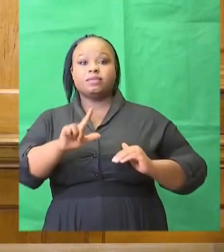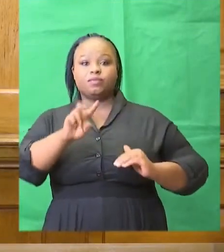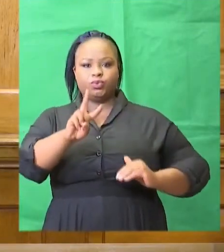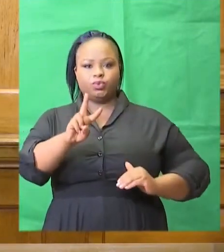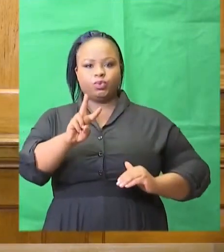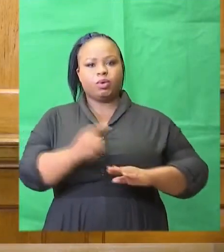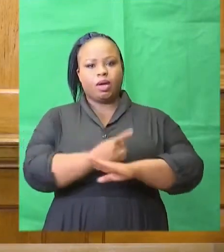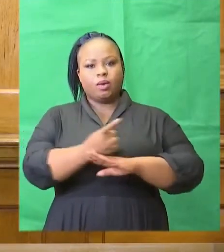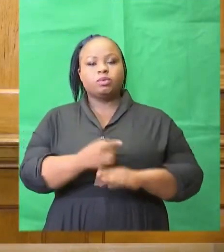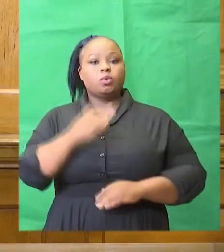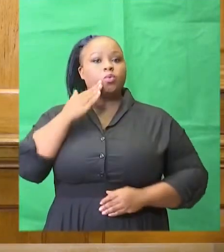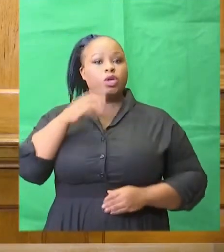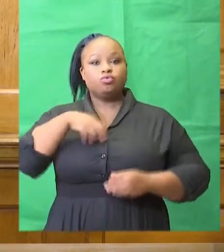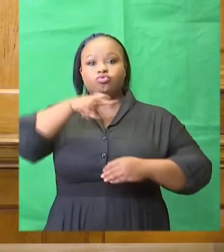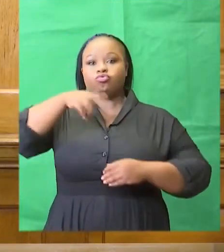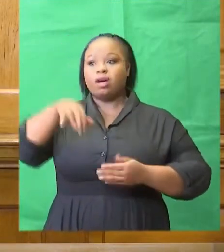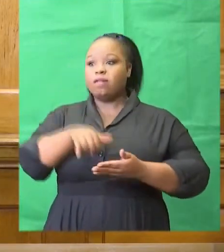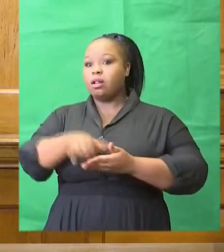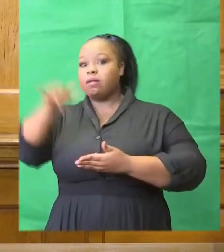the duration of travel.